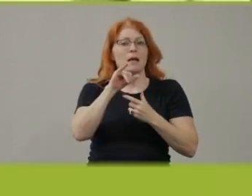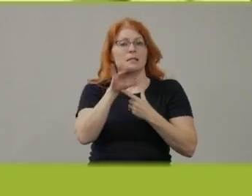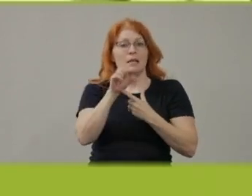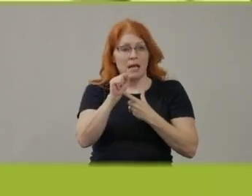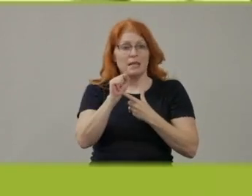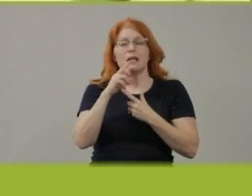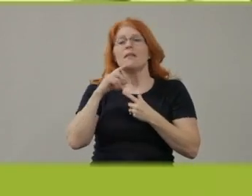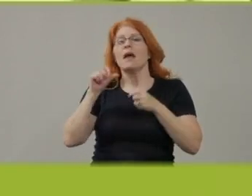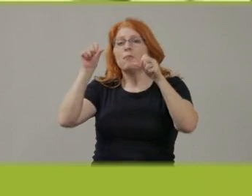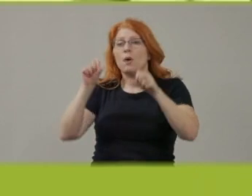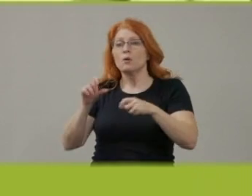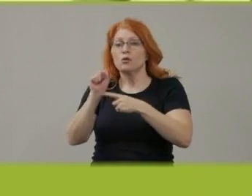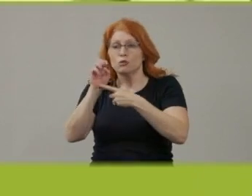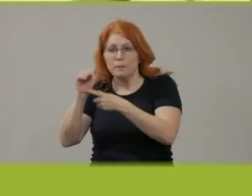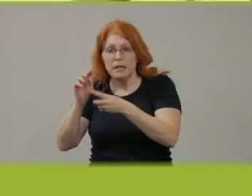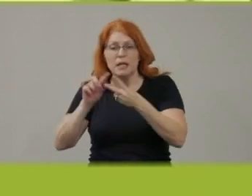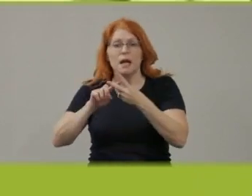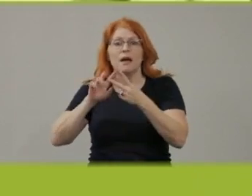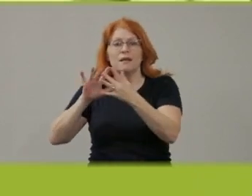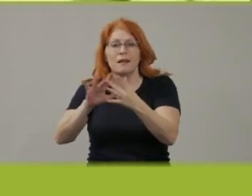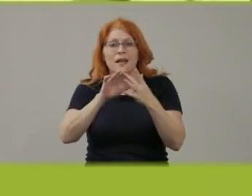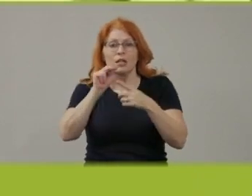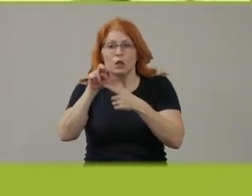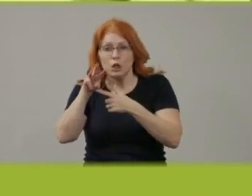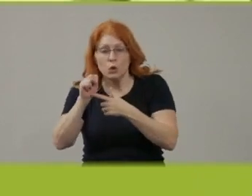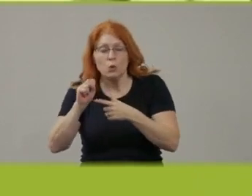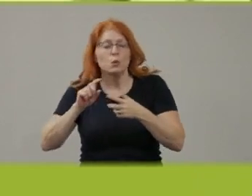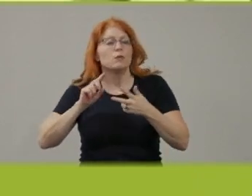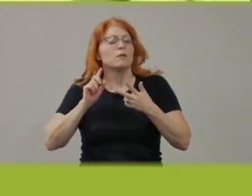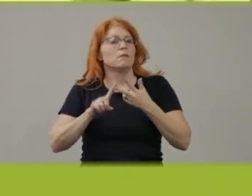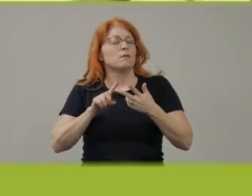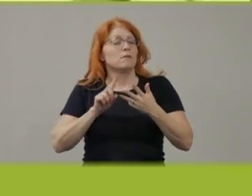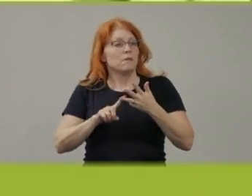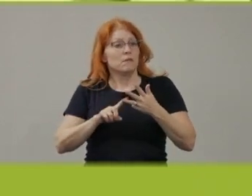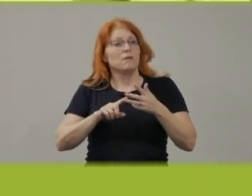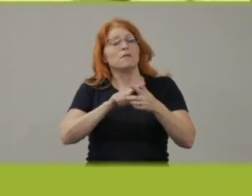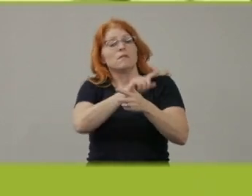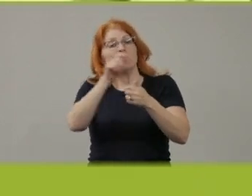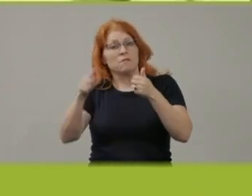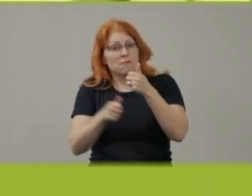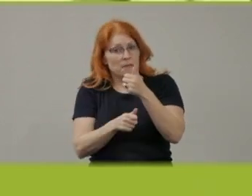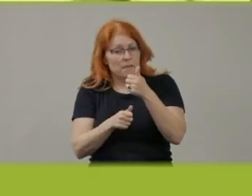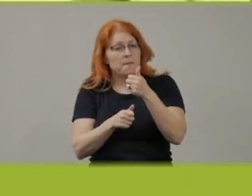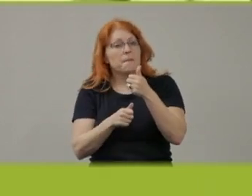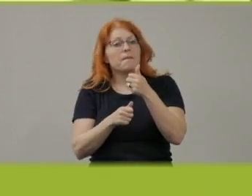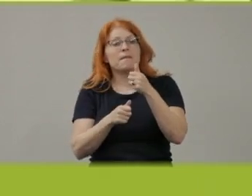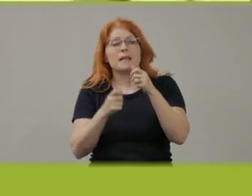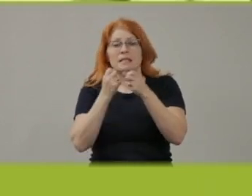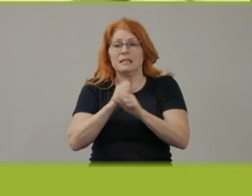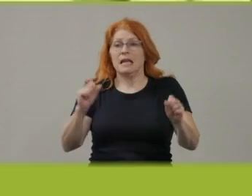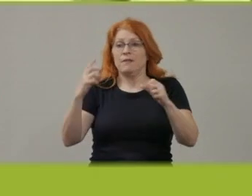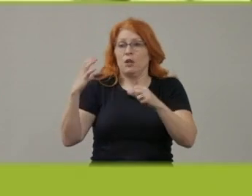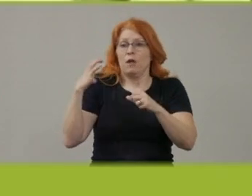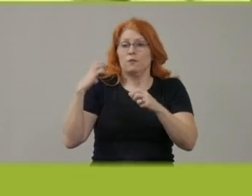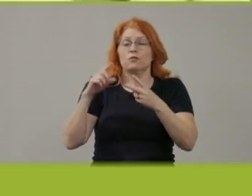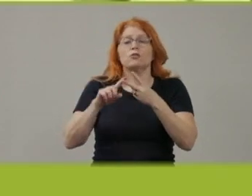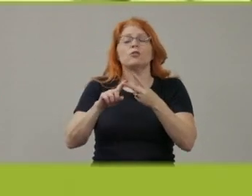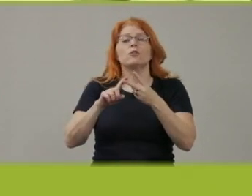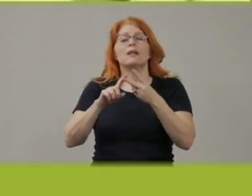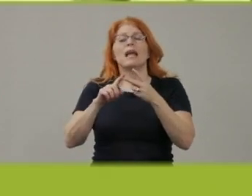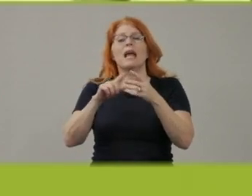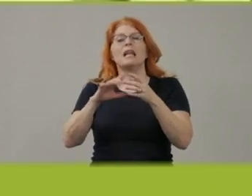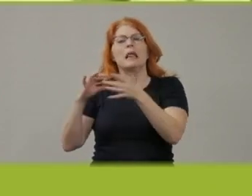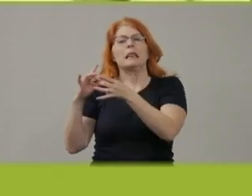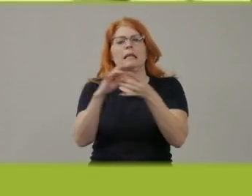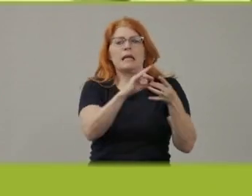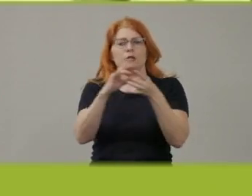our social media for us. They connect with the news. And then under there is our safety officer and liaisons. And